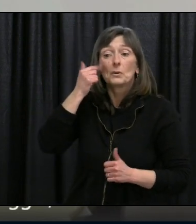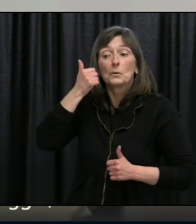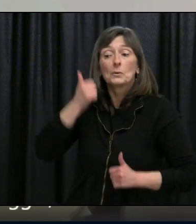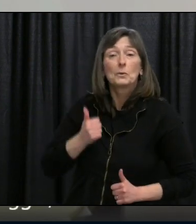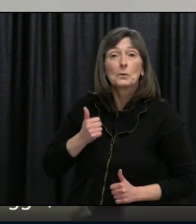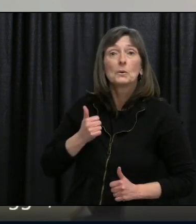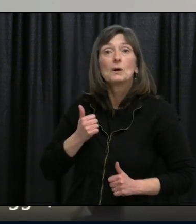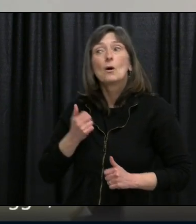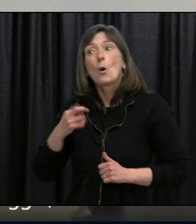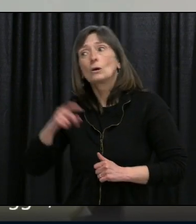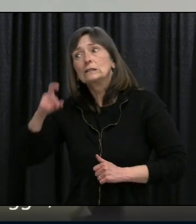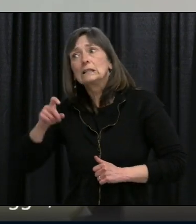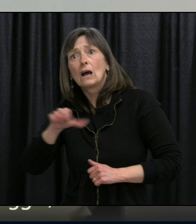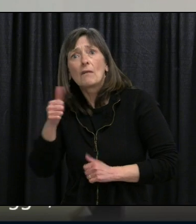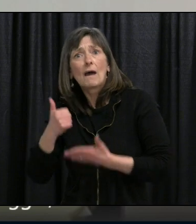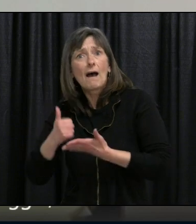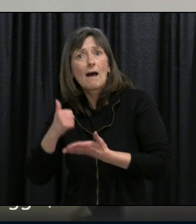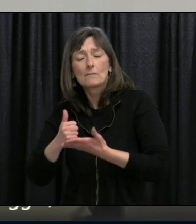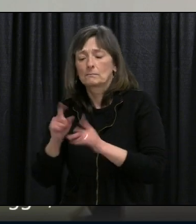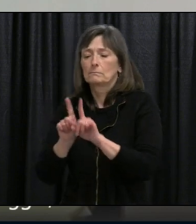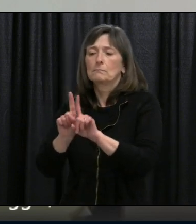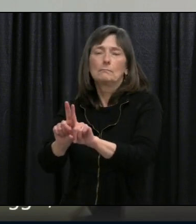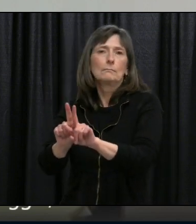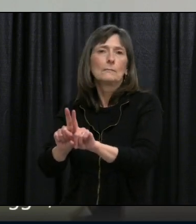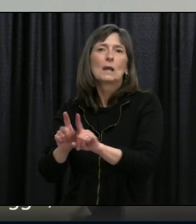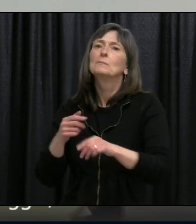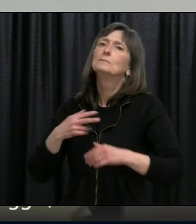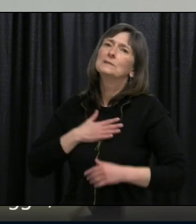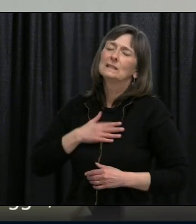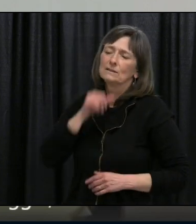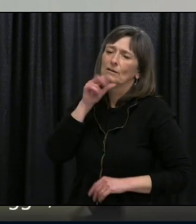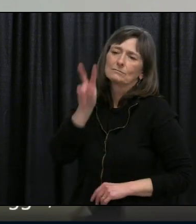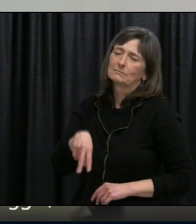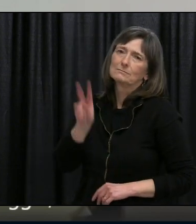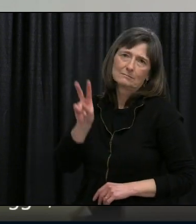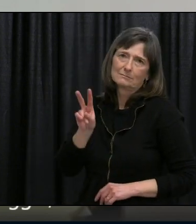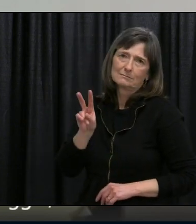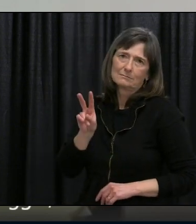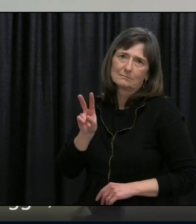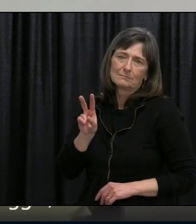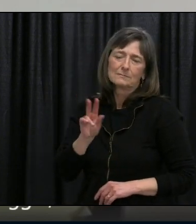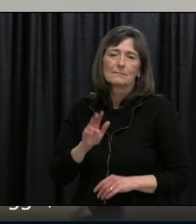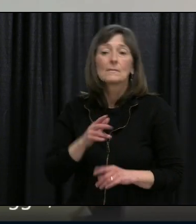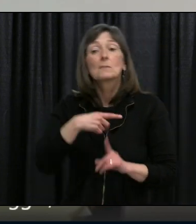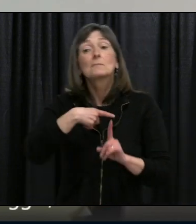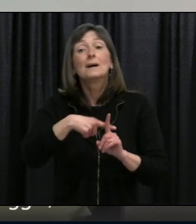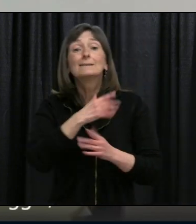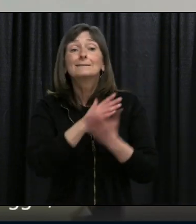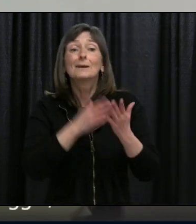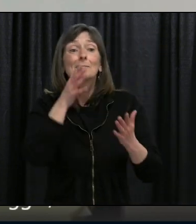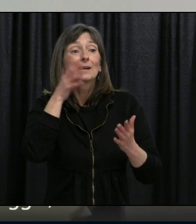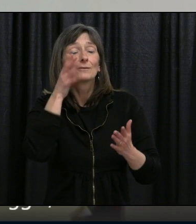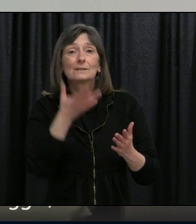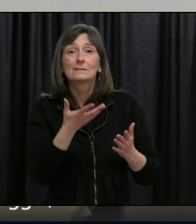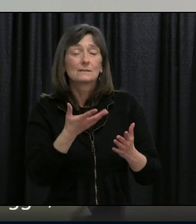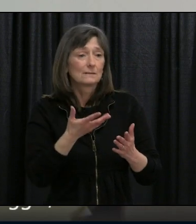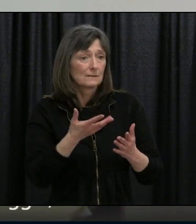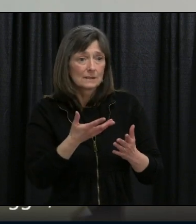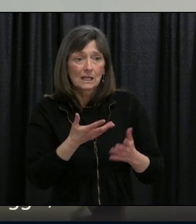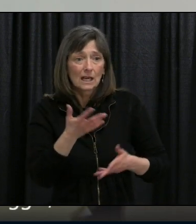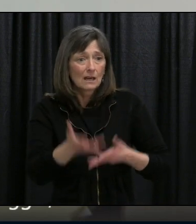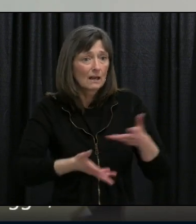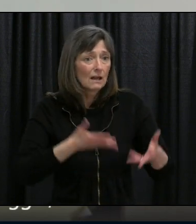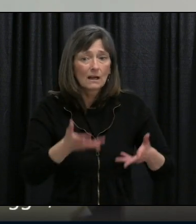judge if you see two people at a cart. And again, there are parents who have challenges with